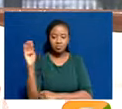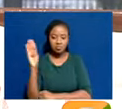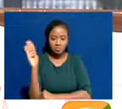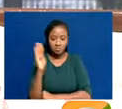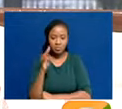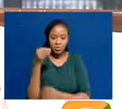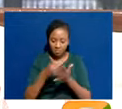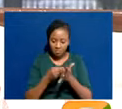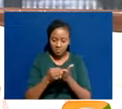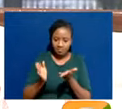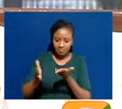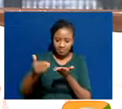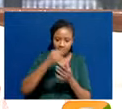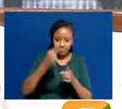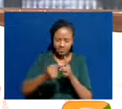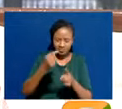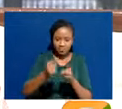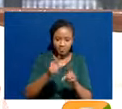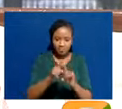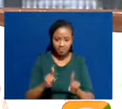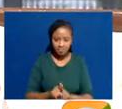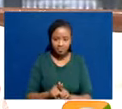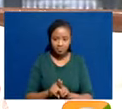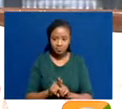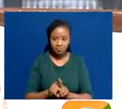target we were given. And so I told the president, please,